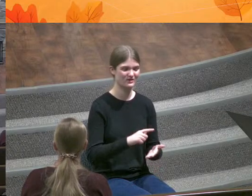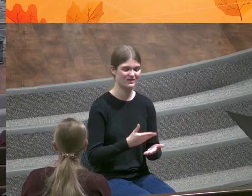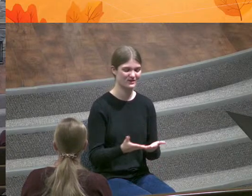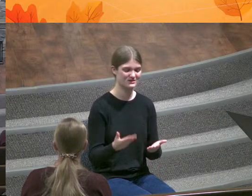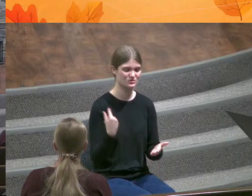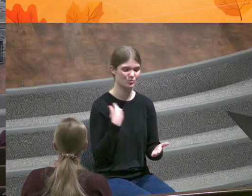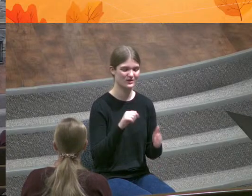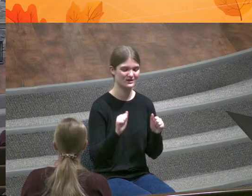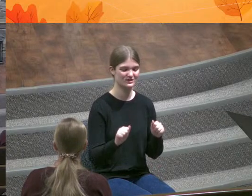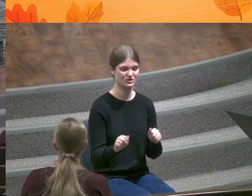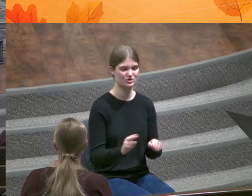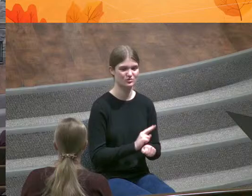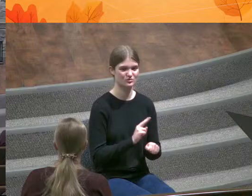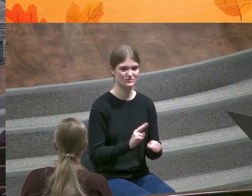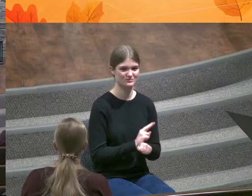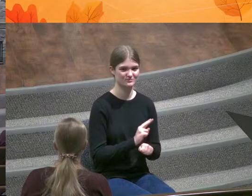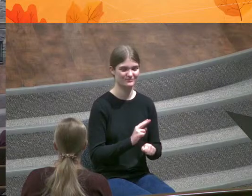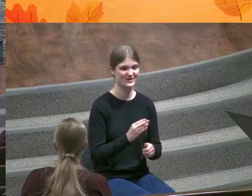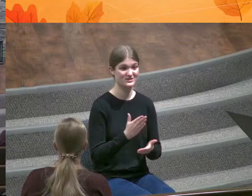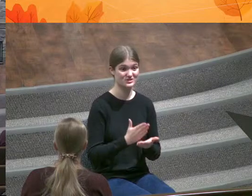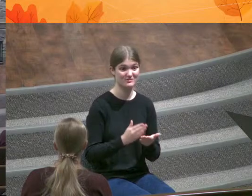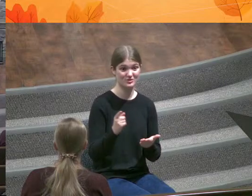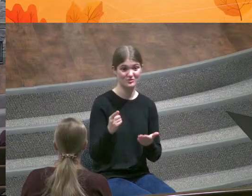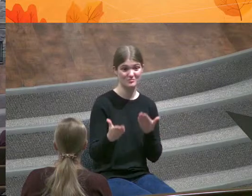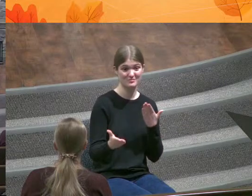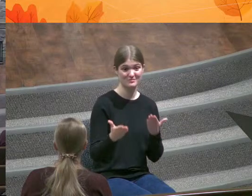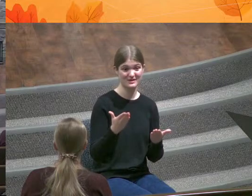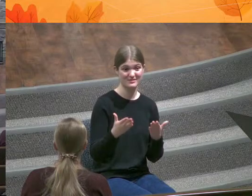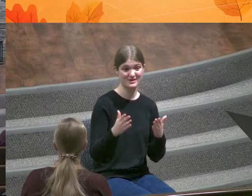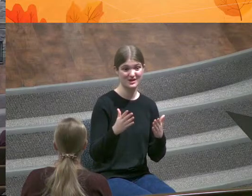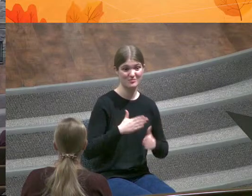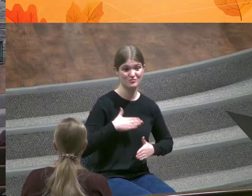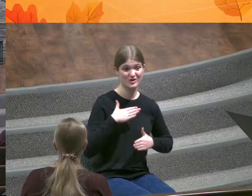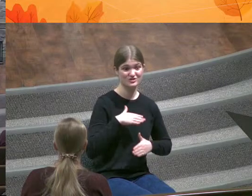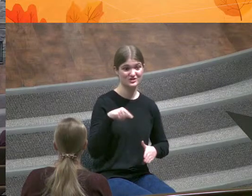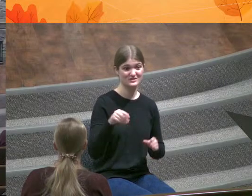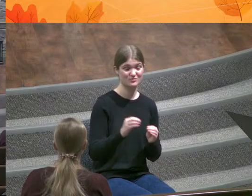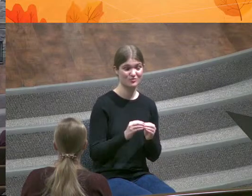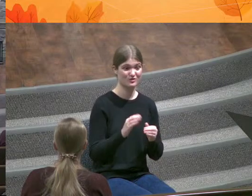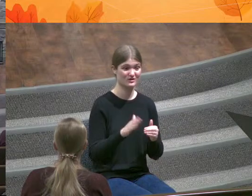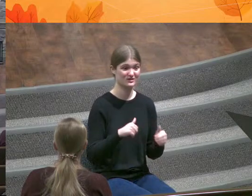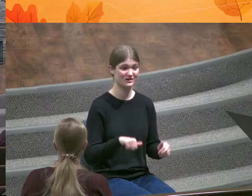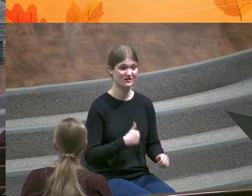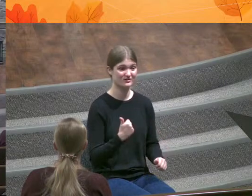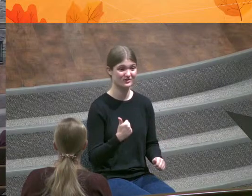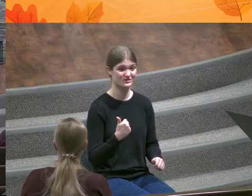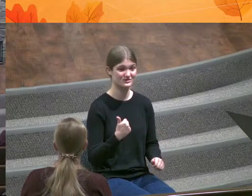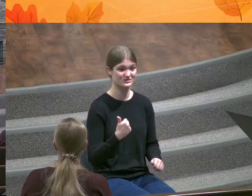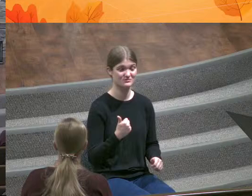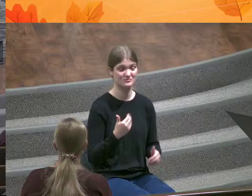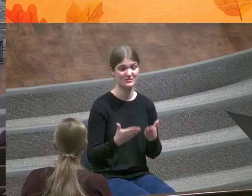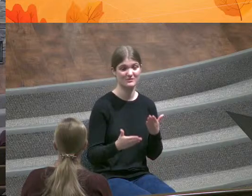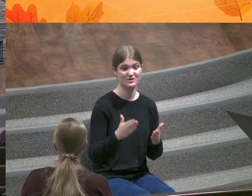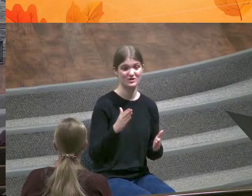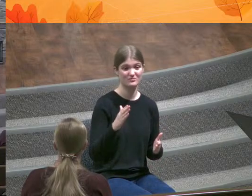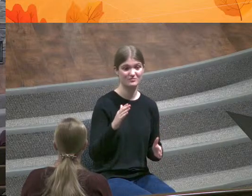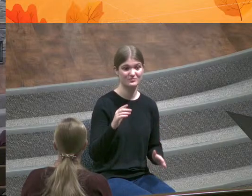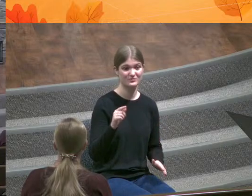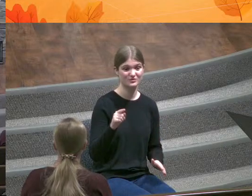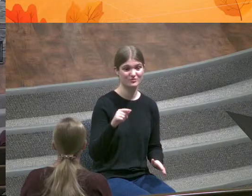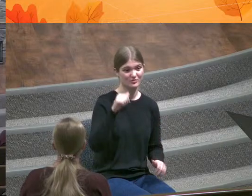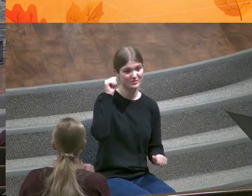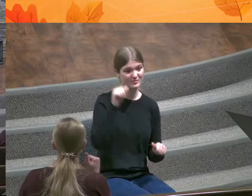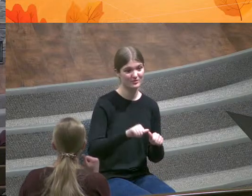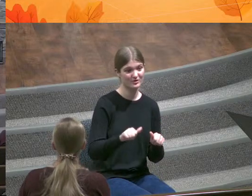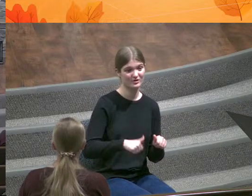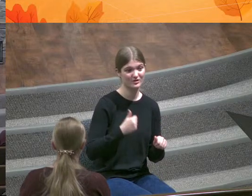and some of you will really appreciate this maybe more than others, just because your mind will hearken back to another guy that stood up here